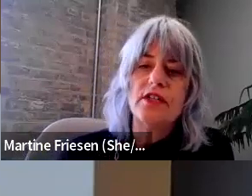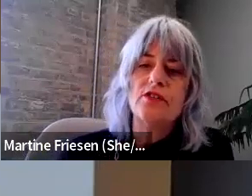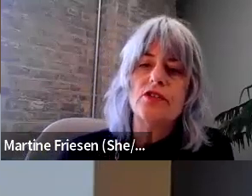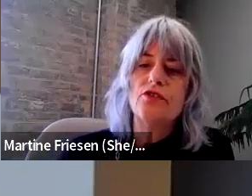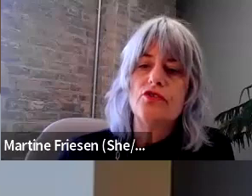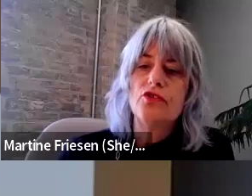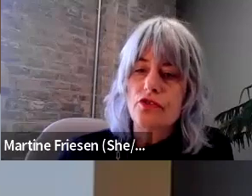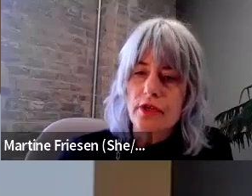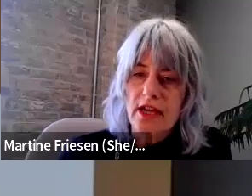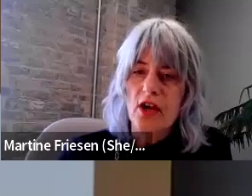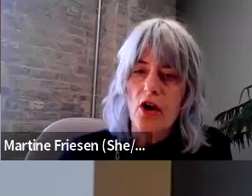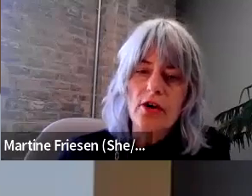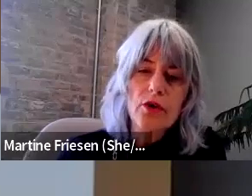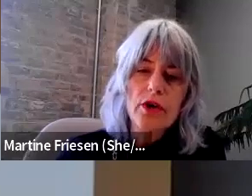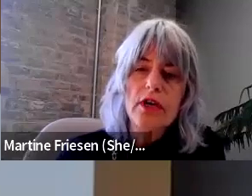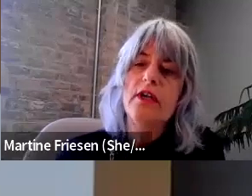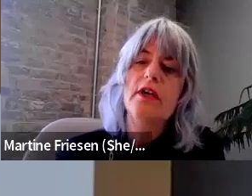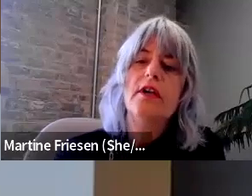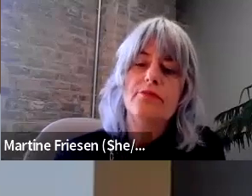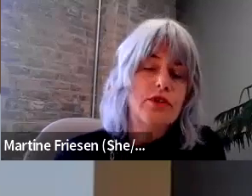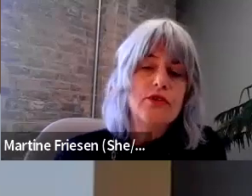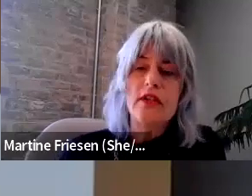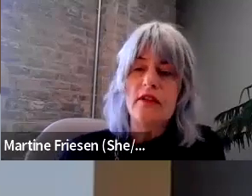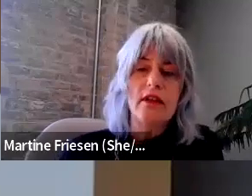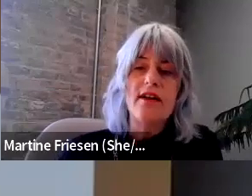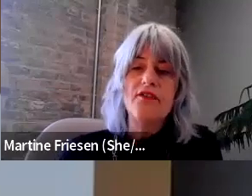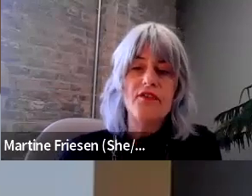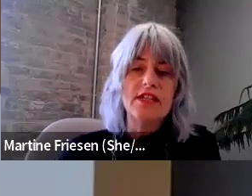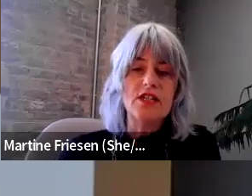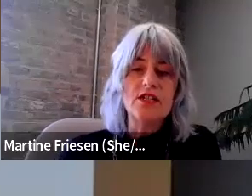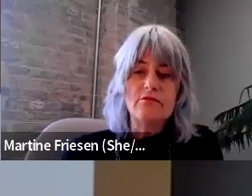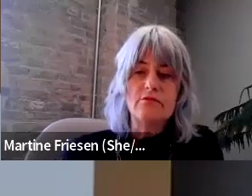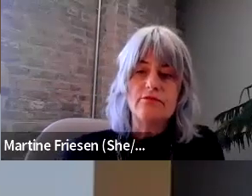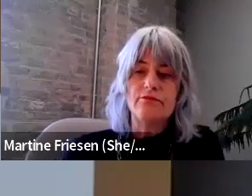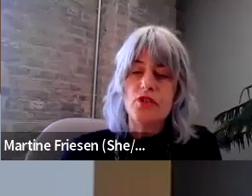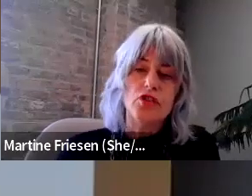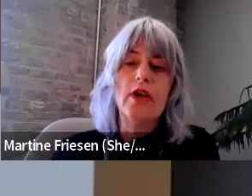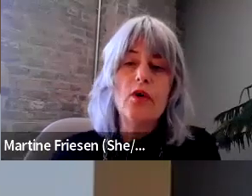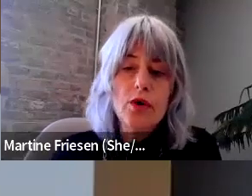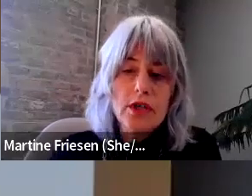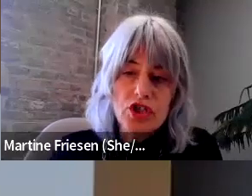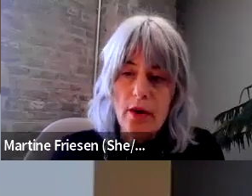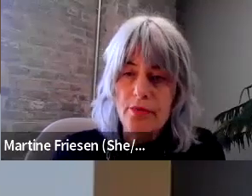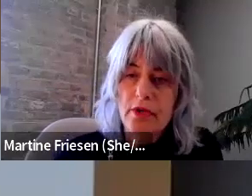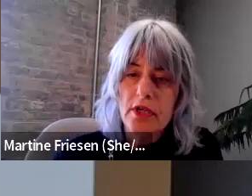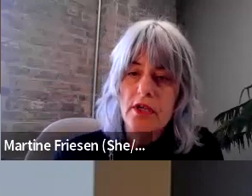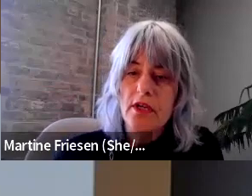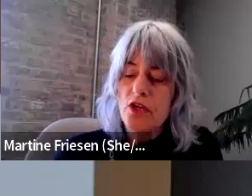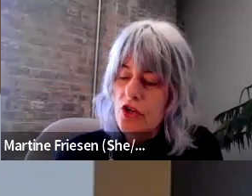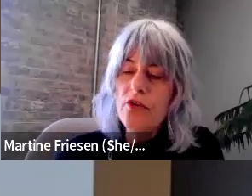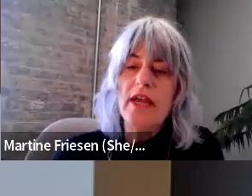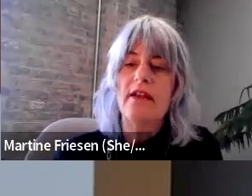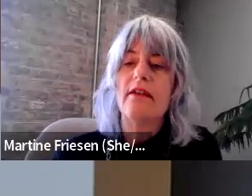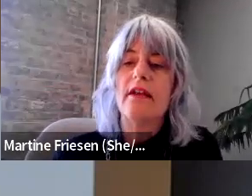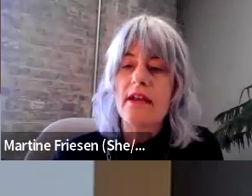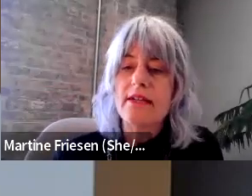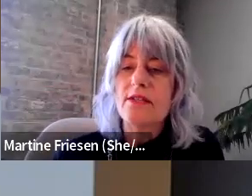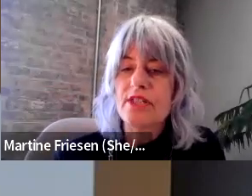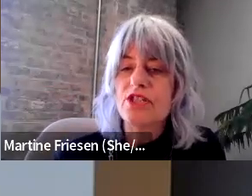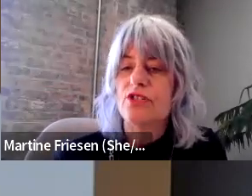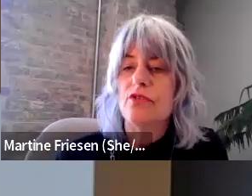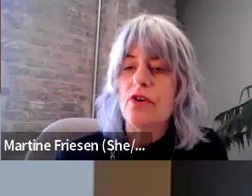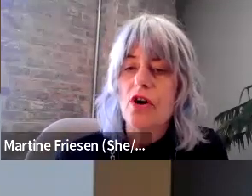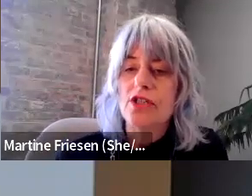this grant include creating artwork, producing a live event, doing a workshop, curating